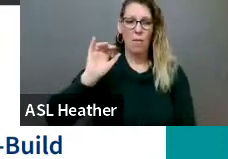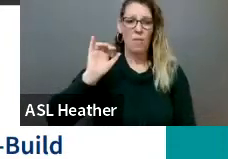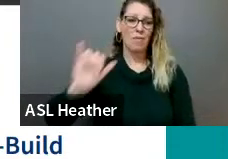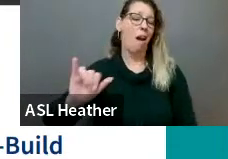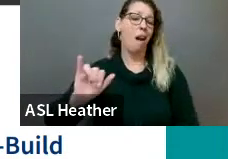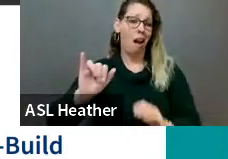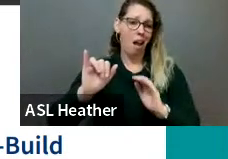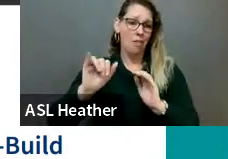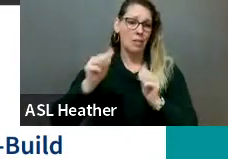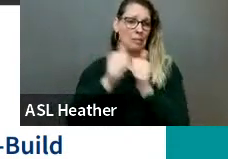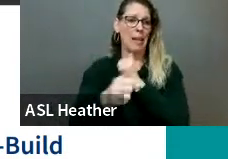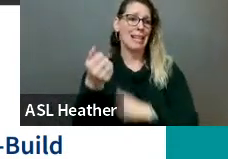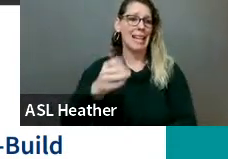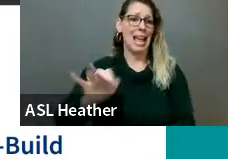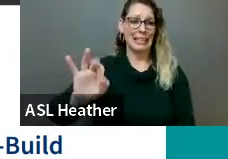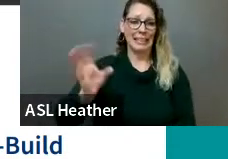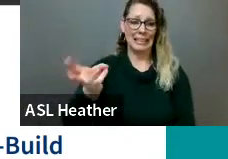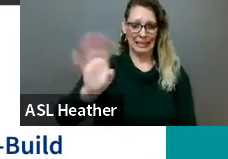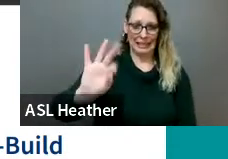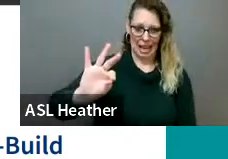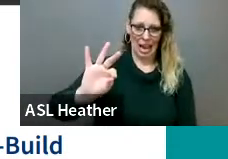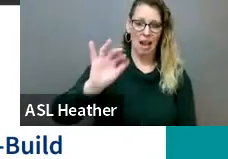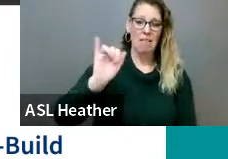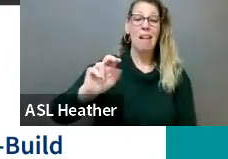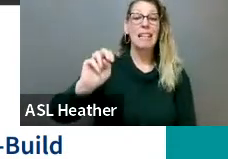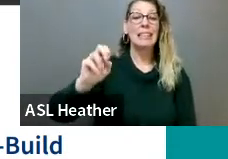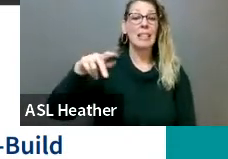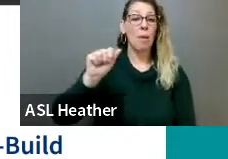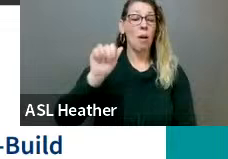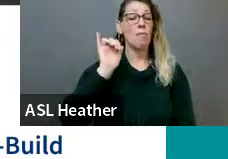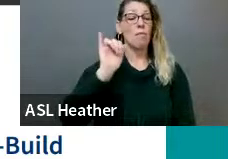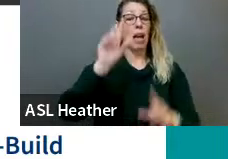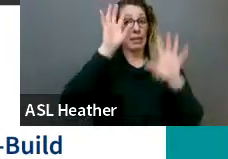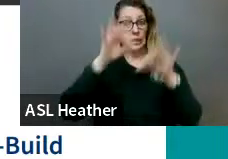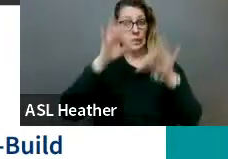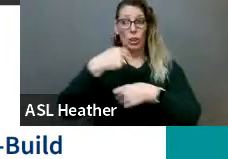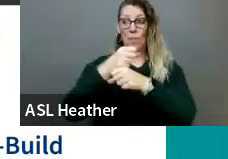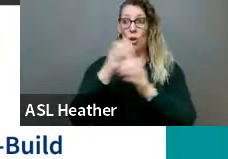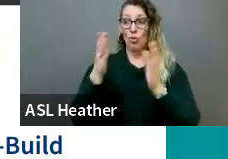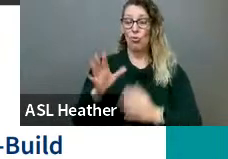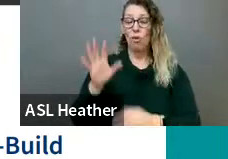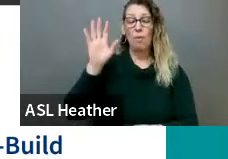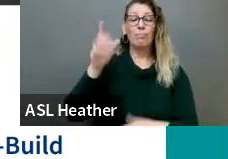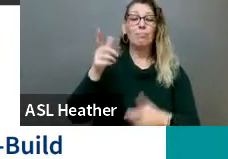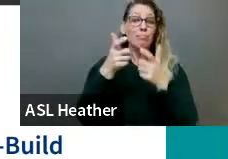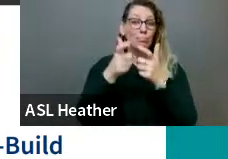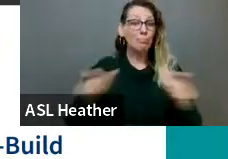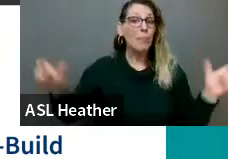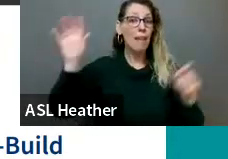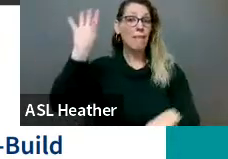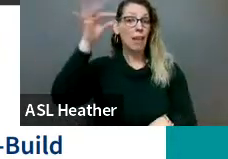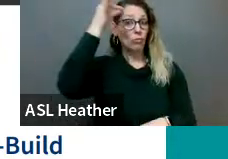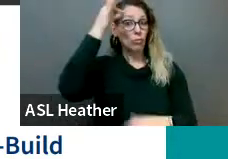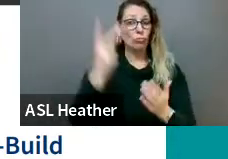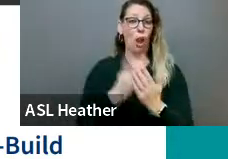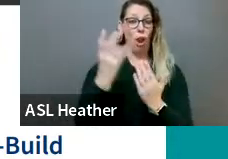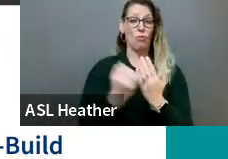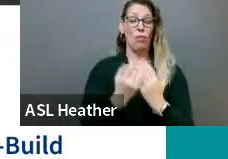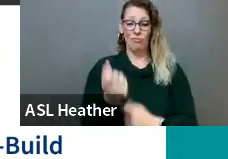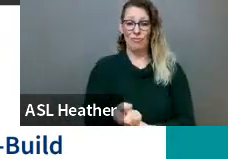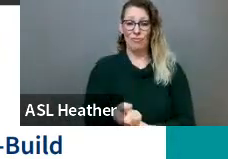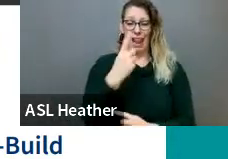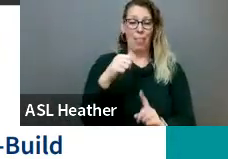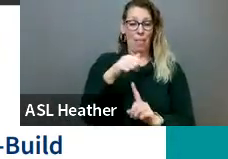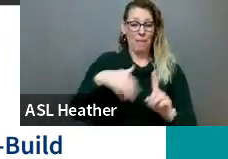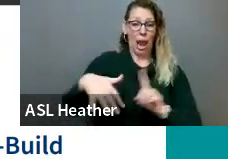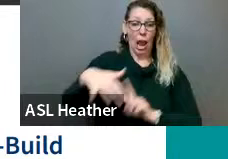1969. The intent of NEPA is to ensure that decision makers on major federal projects understand the environmental and